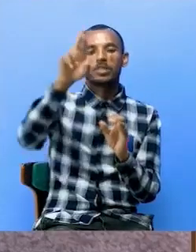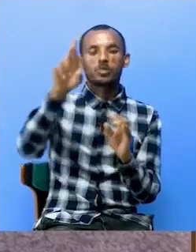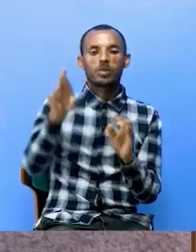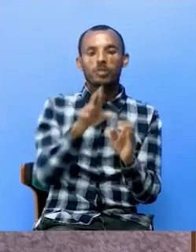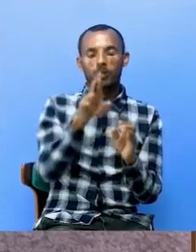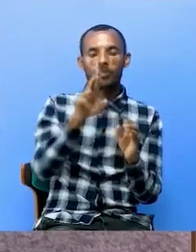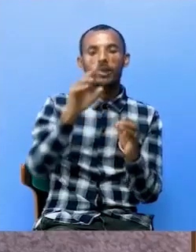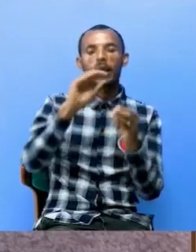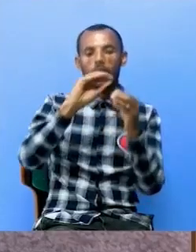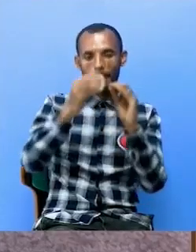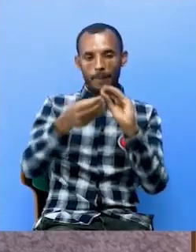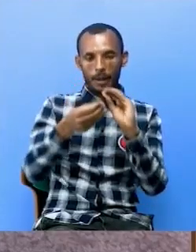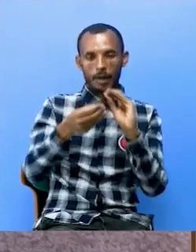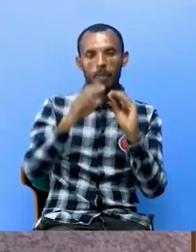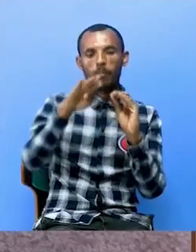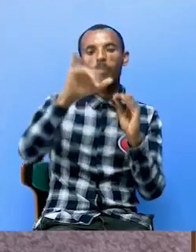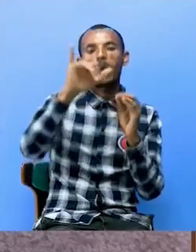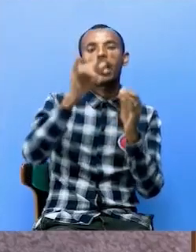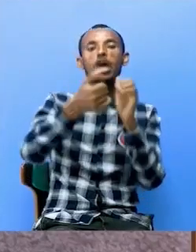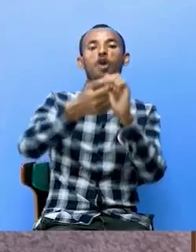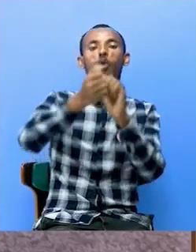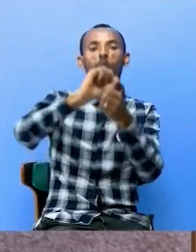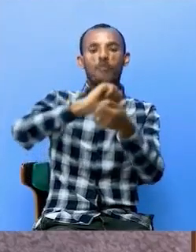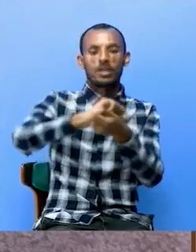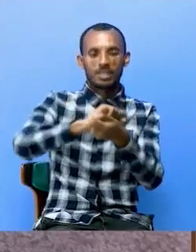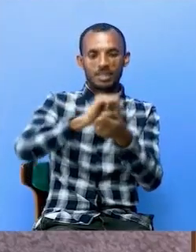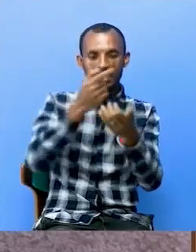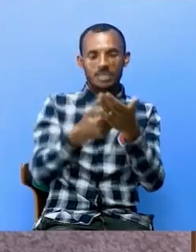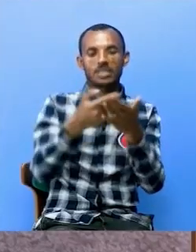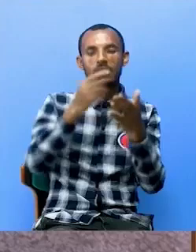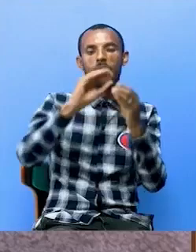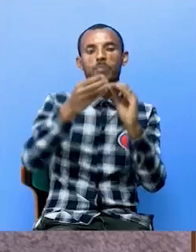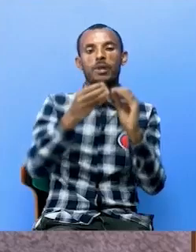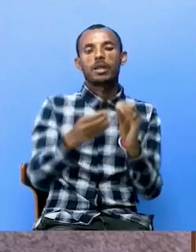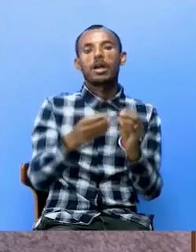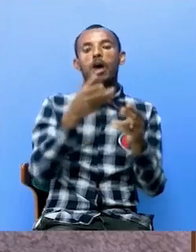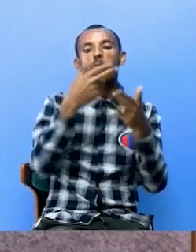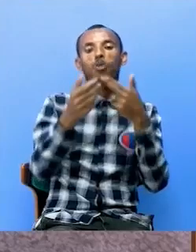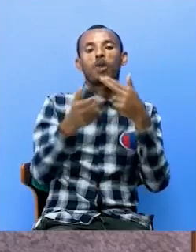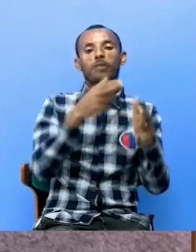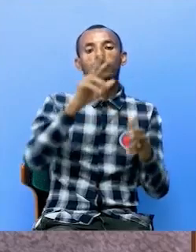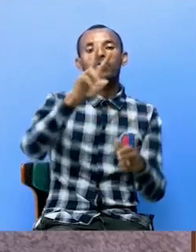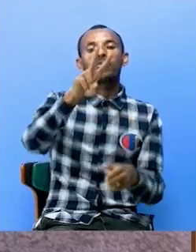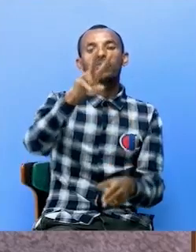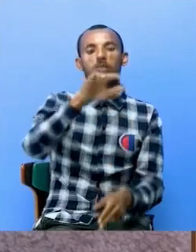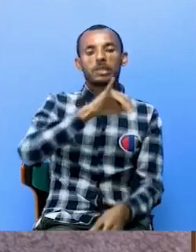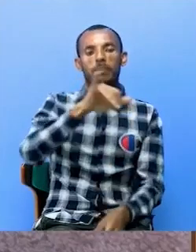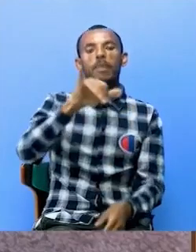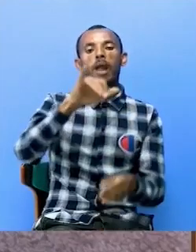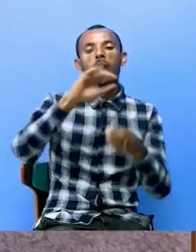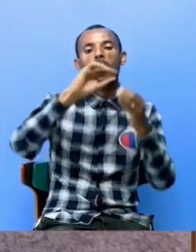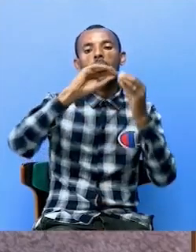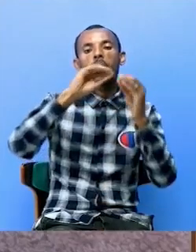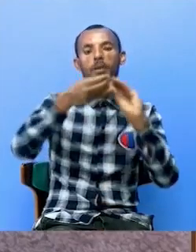a certain number by converting that number as a product of two identical